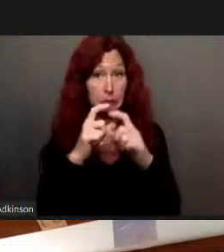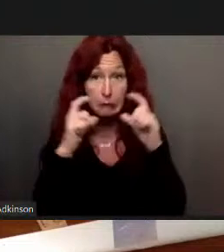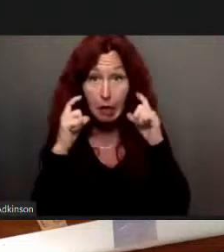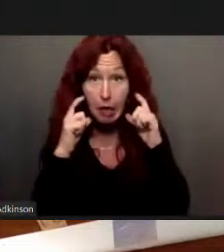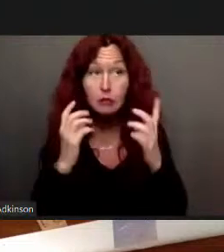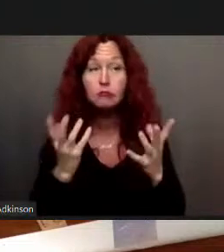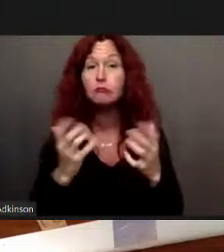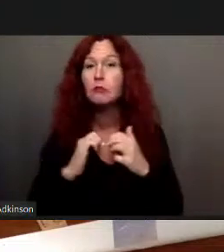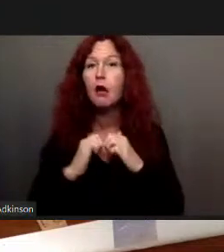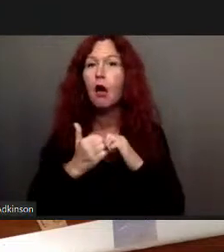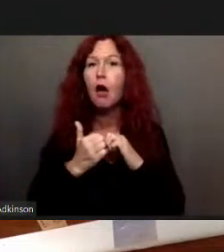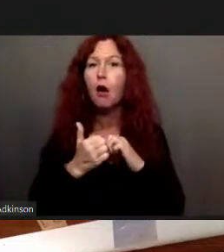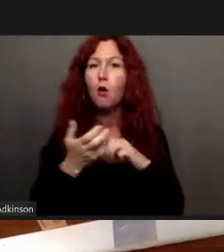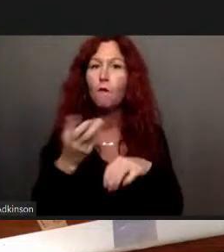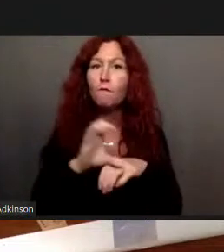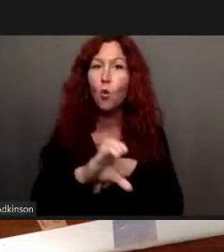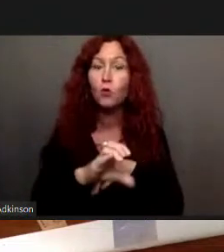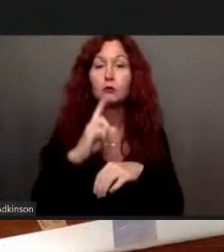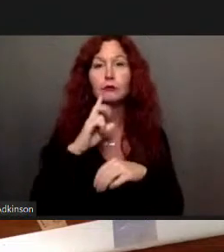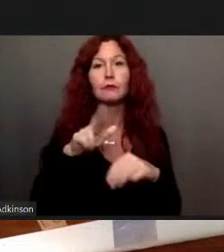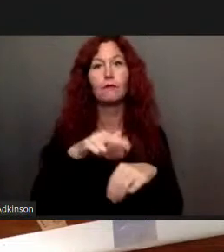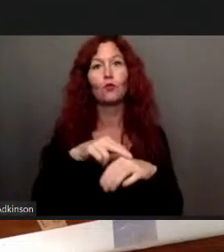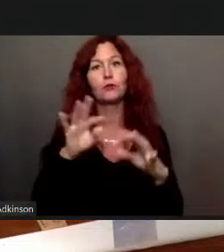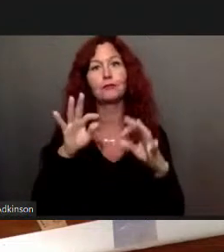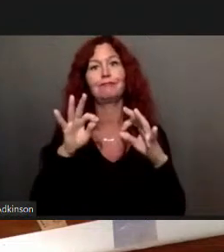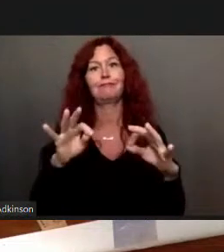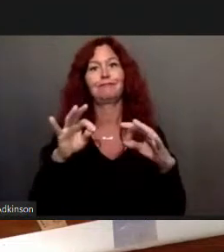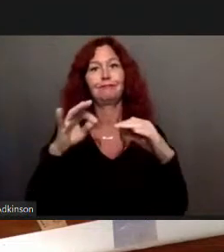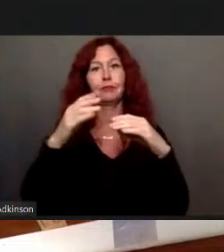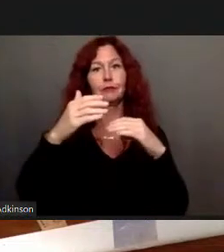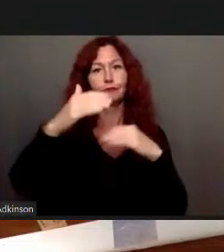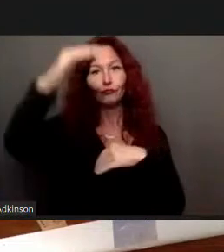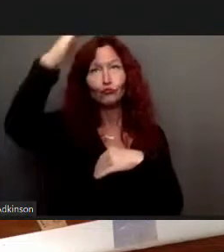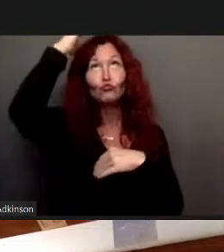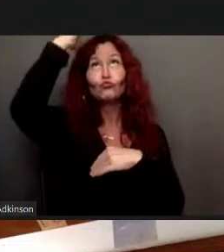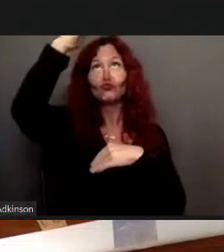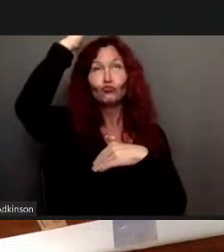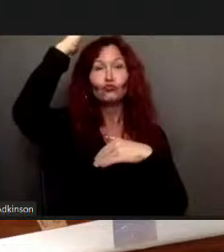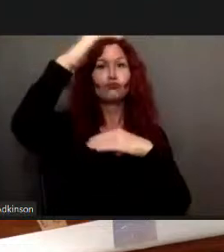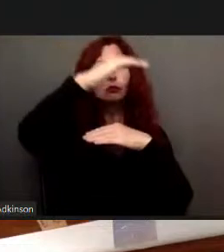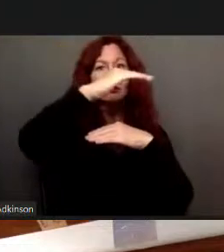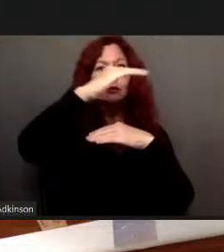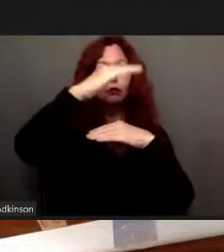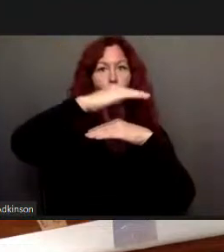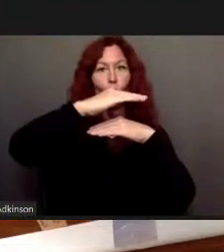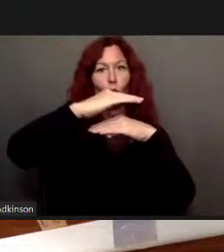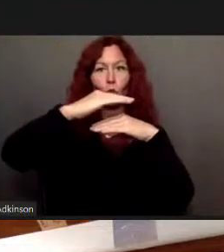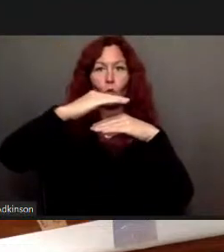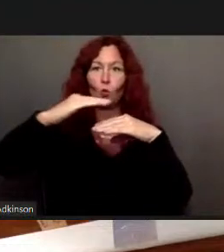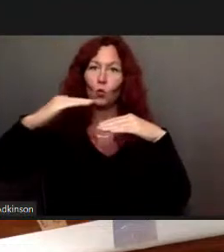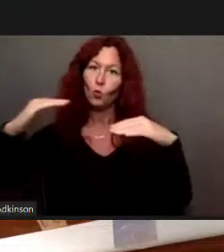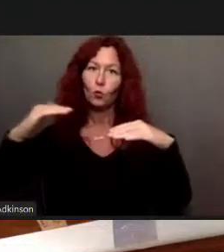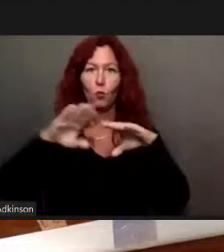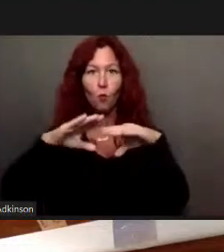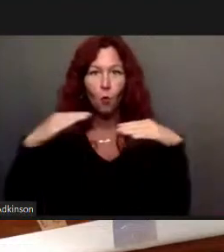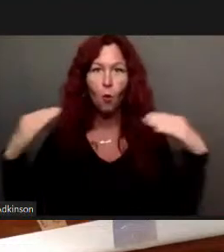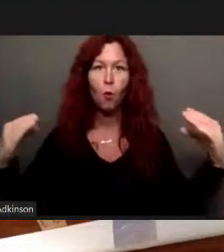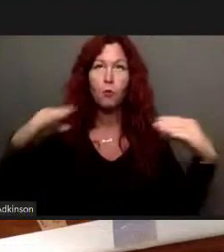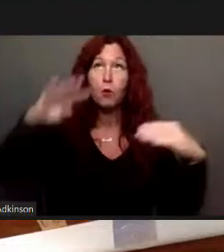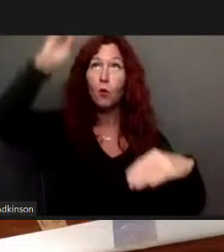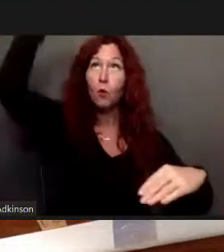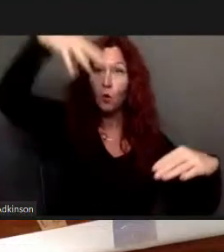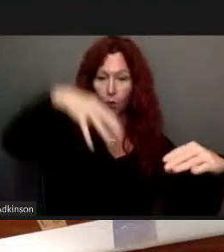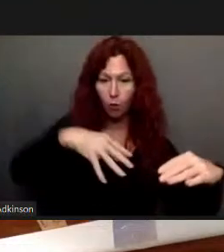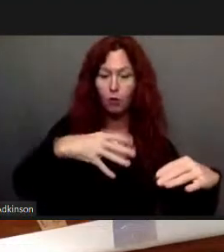you can put the roof open, not have it closed. So it's like an outdoor, arena or area.